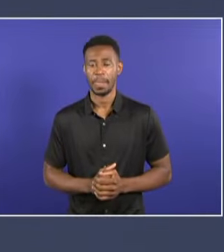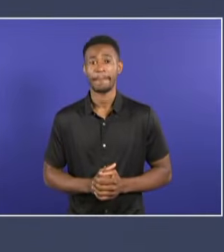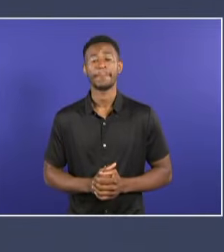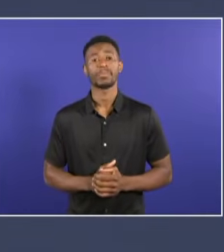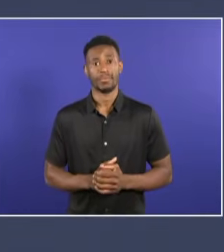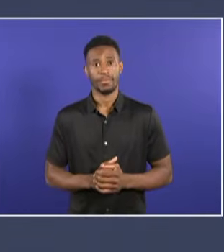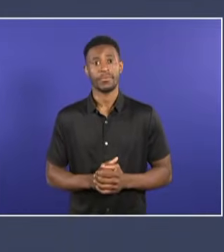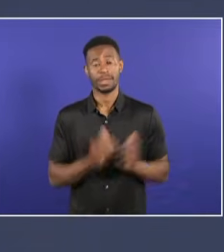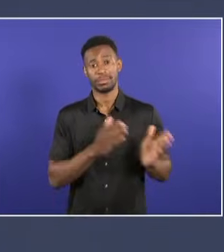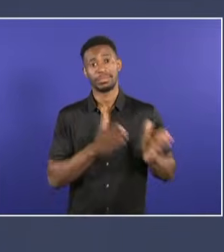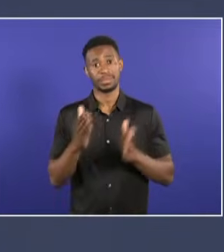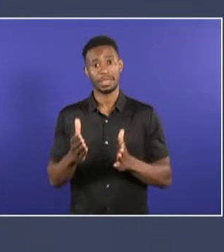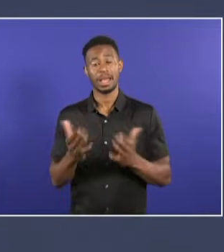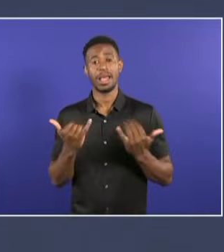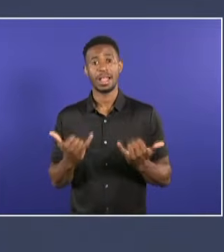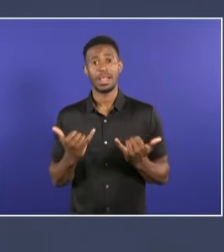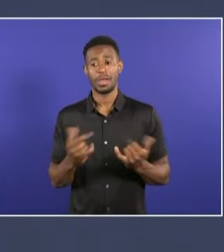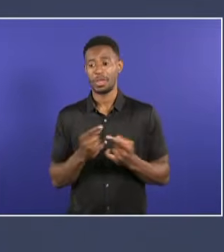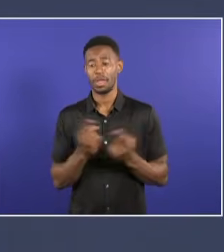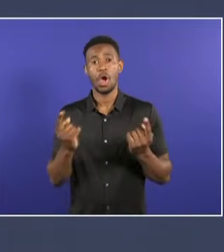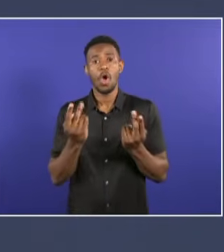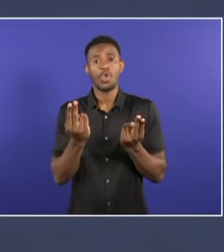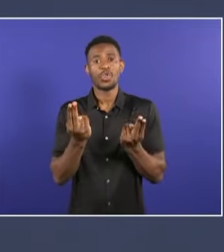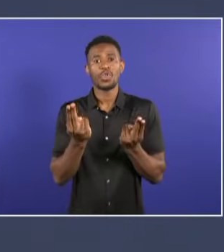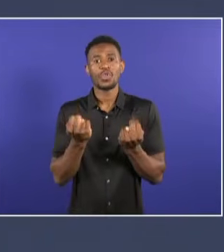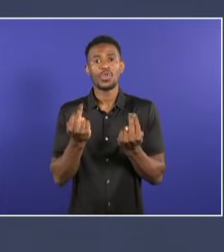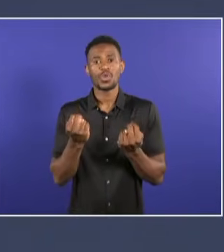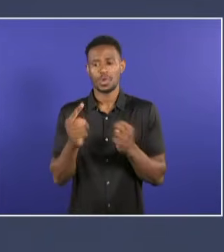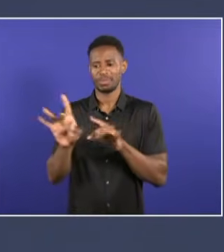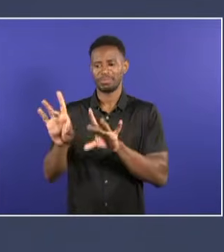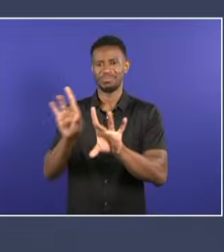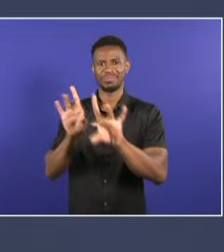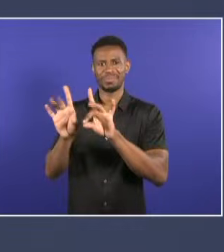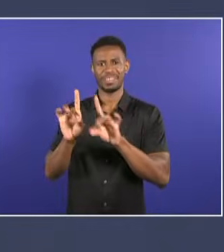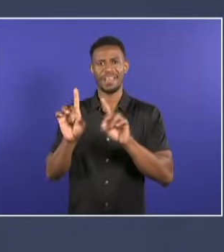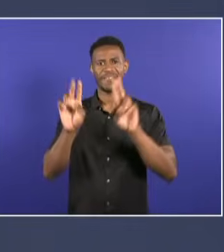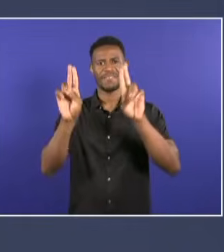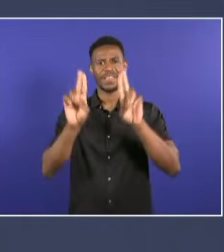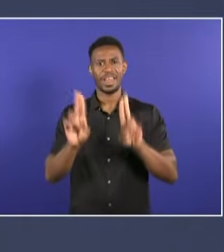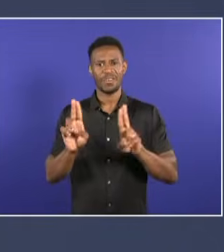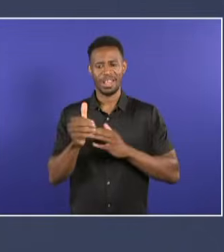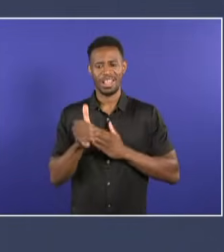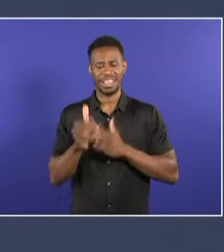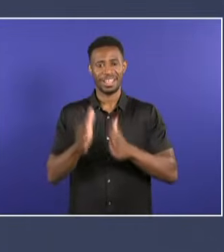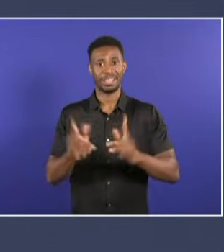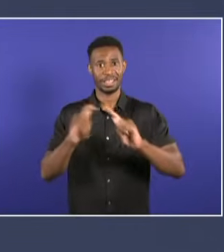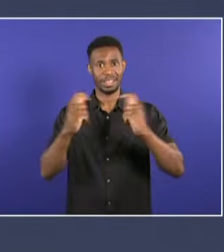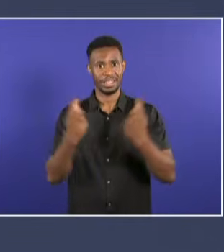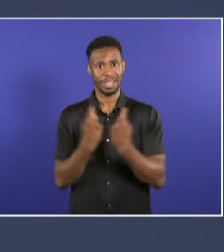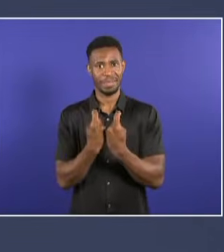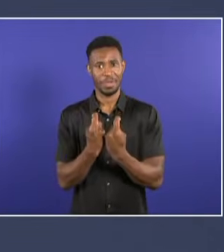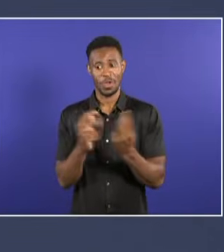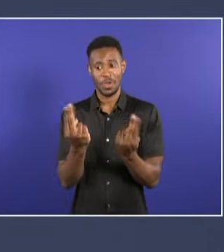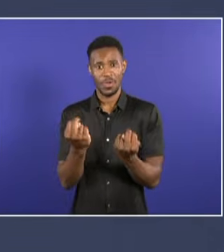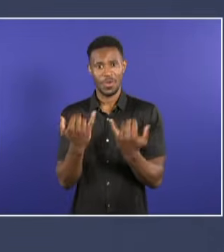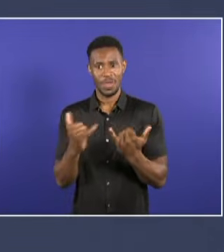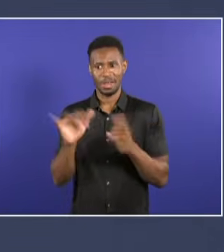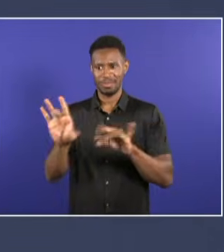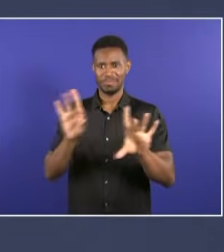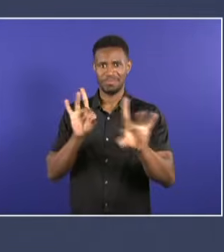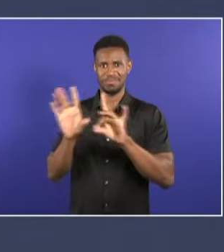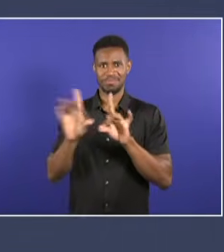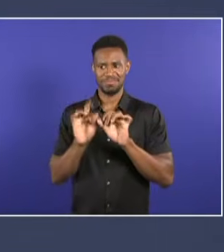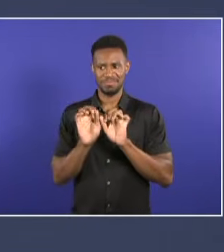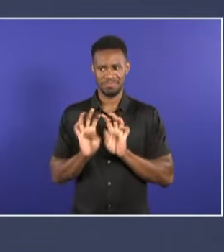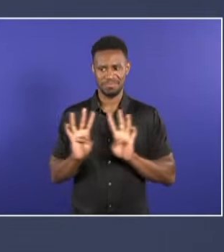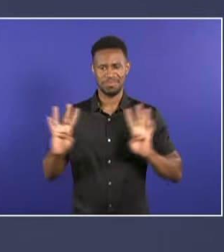Then I want to say to this newly elected federal leadership team, how excited I am that all of you